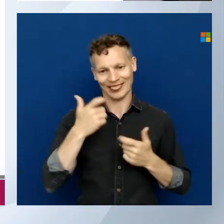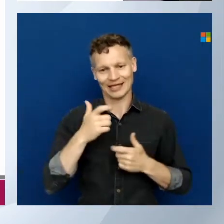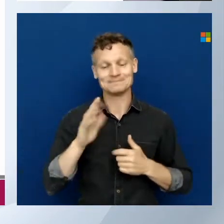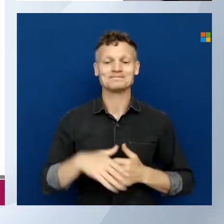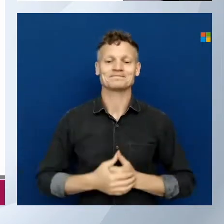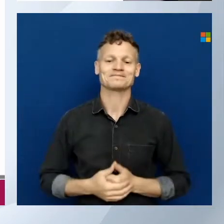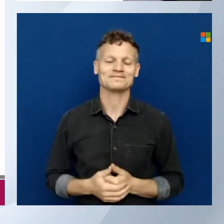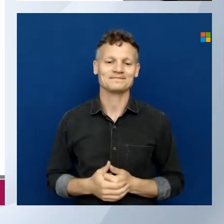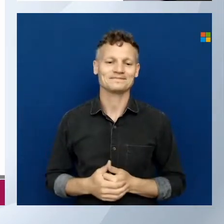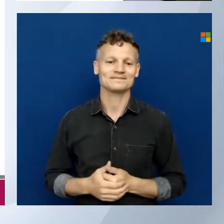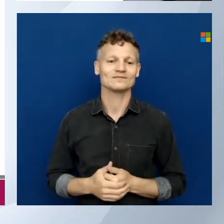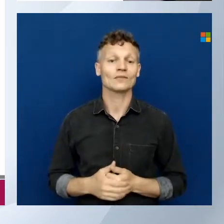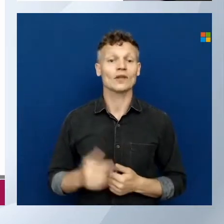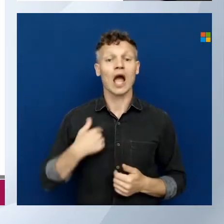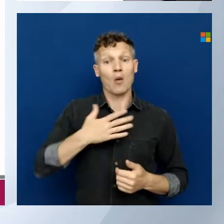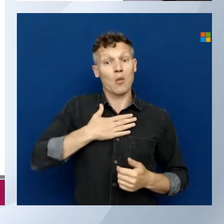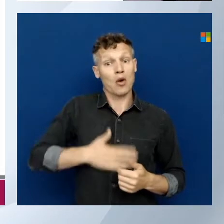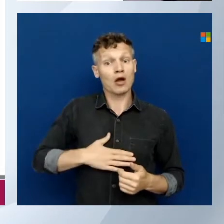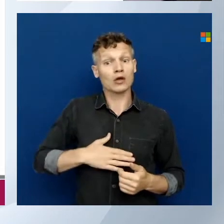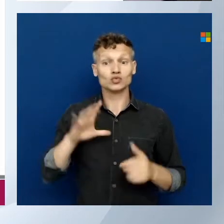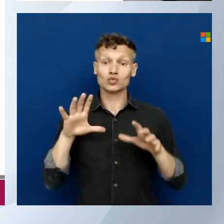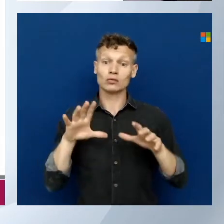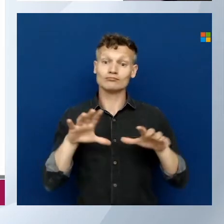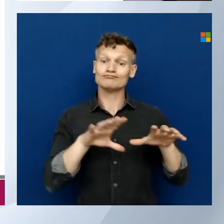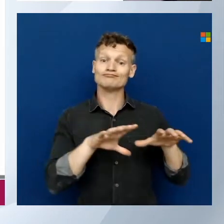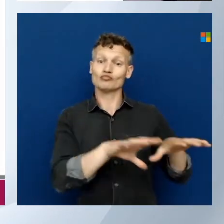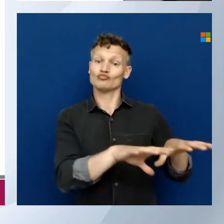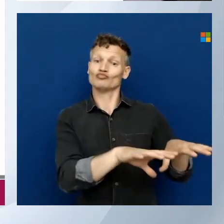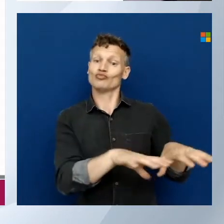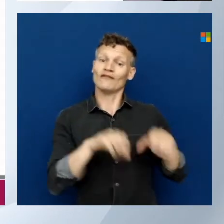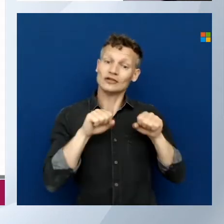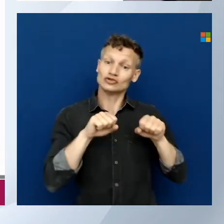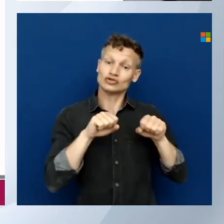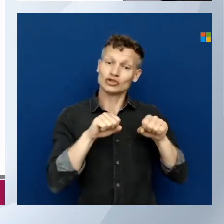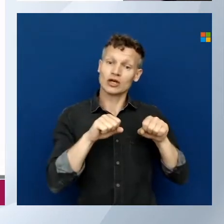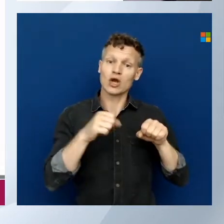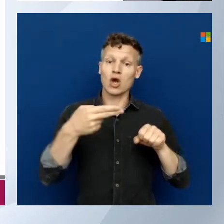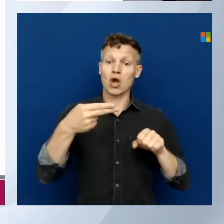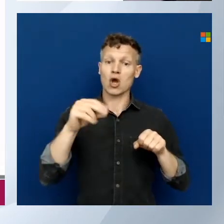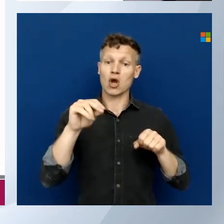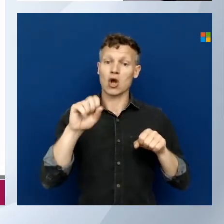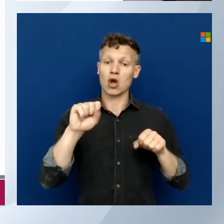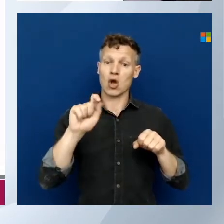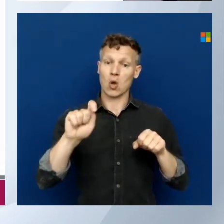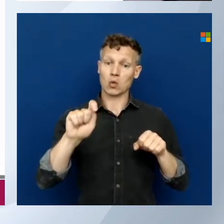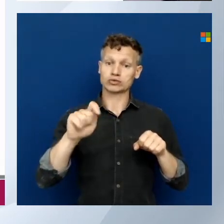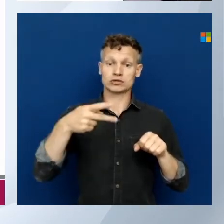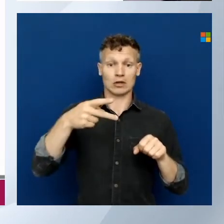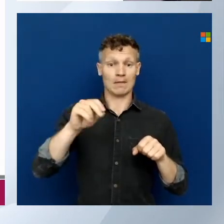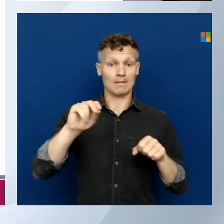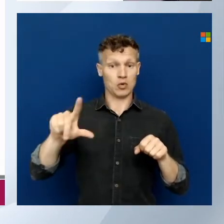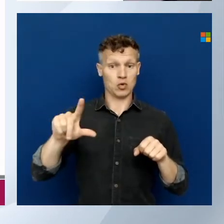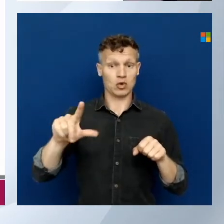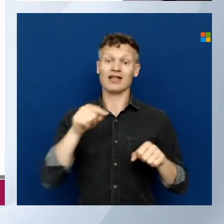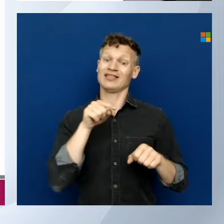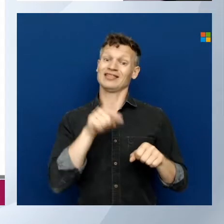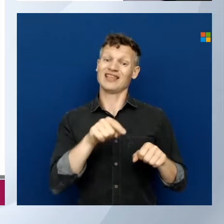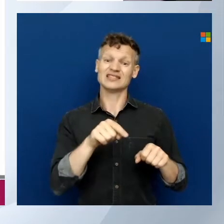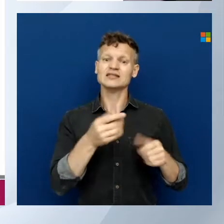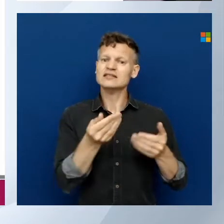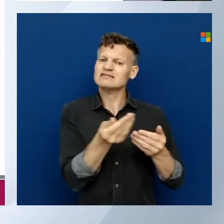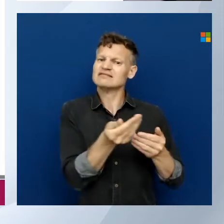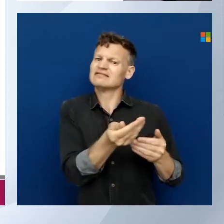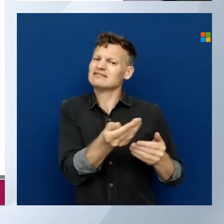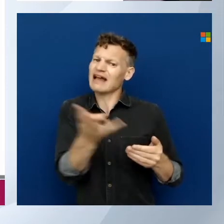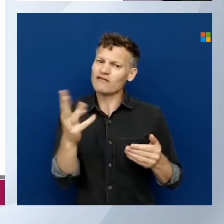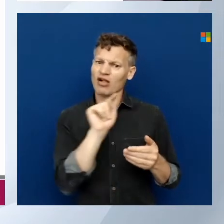which basically is a collection of session hosts that host a user session, talking about end user